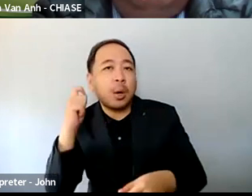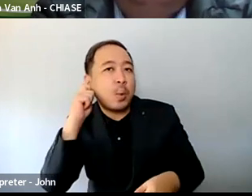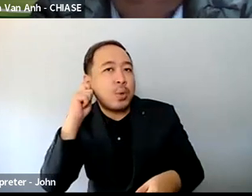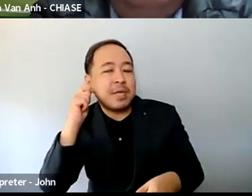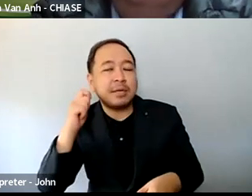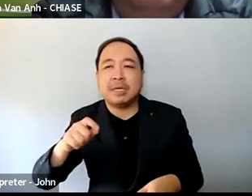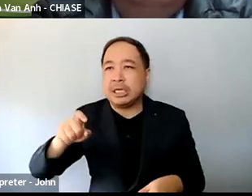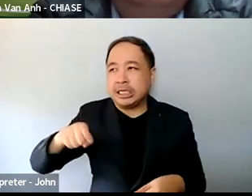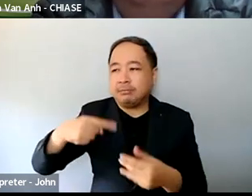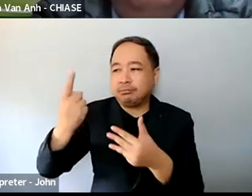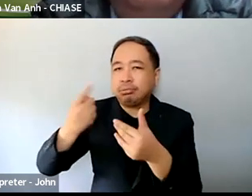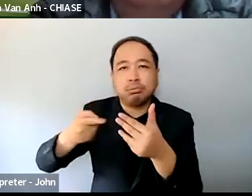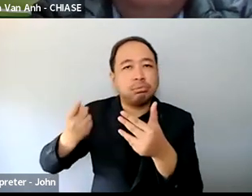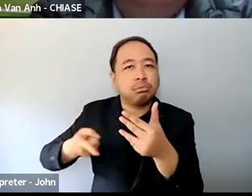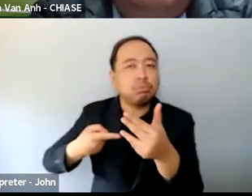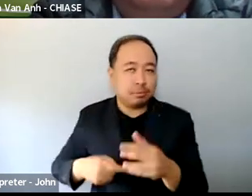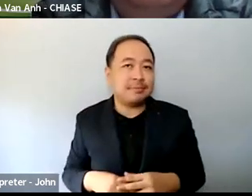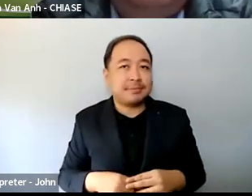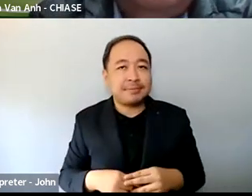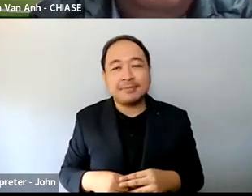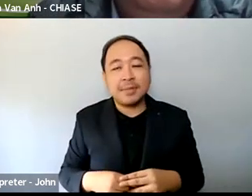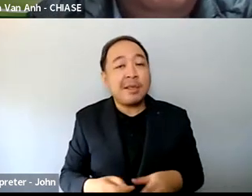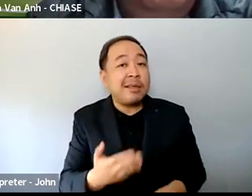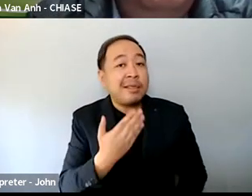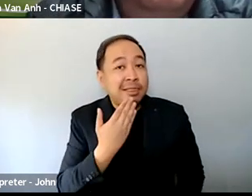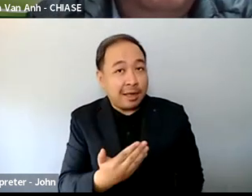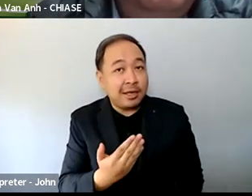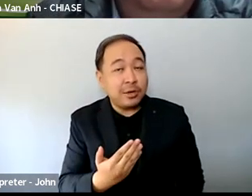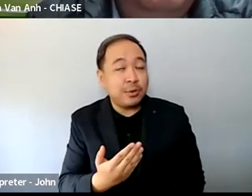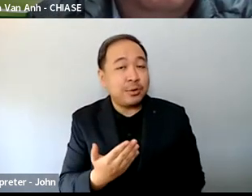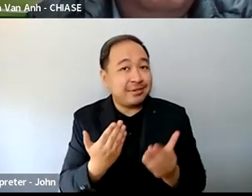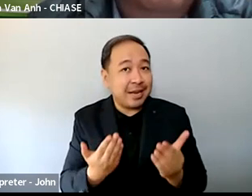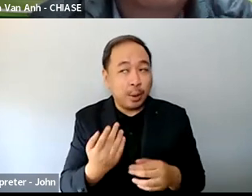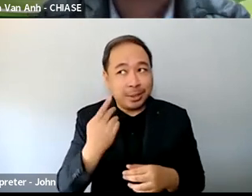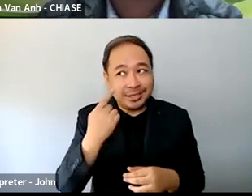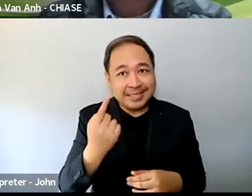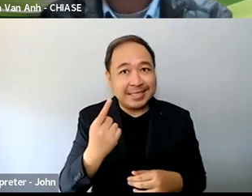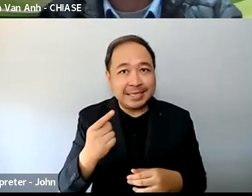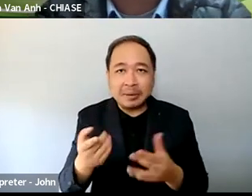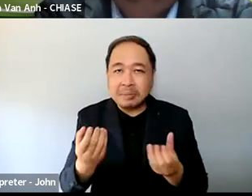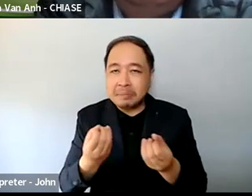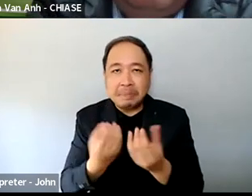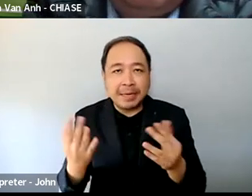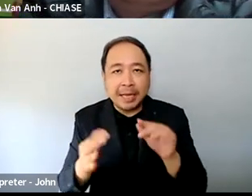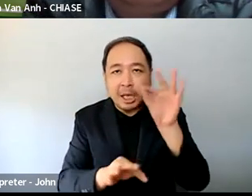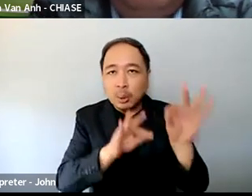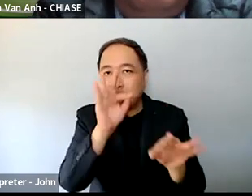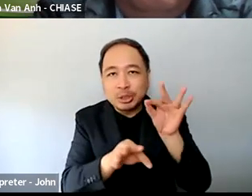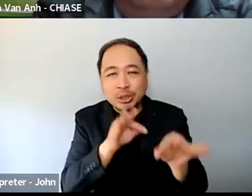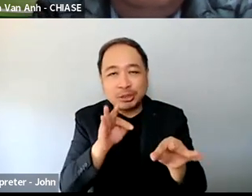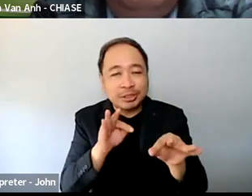Thank you very much. With that, I have seen some of the questions coming. I'm